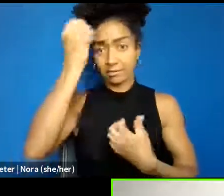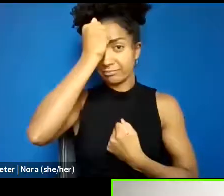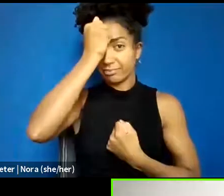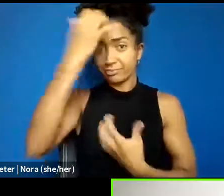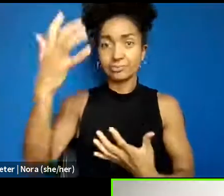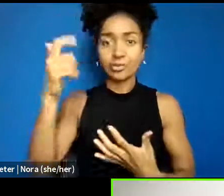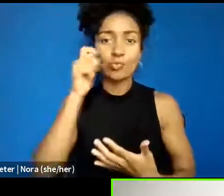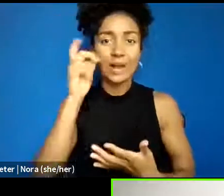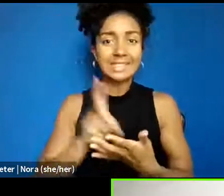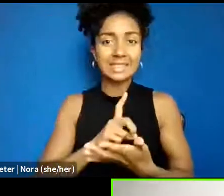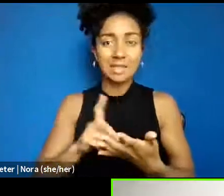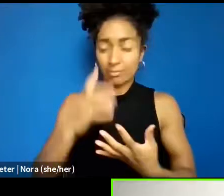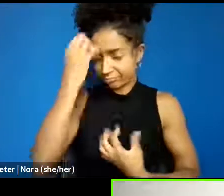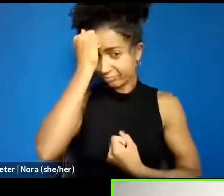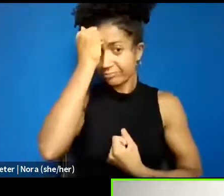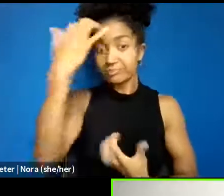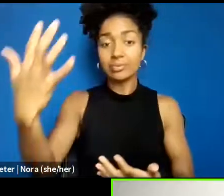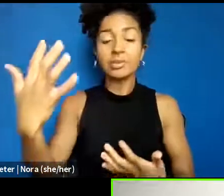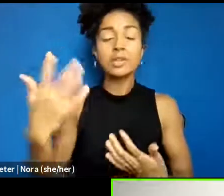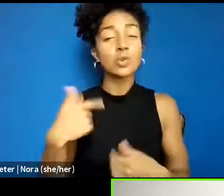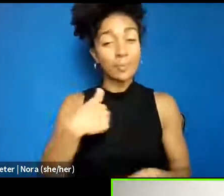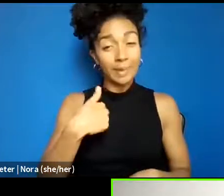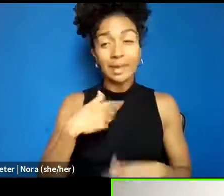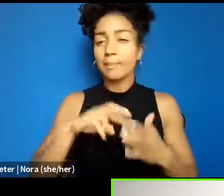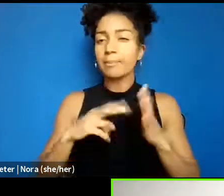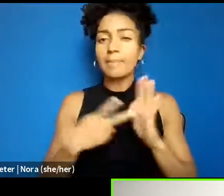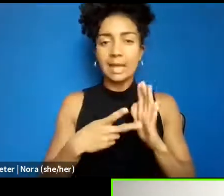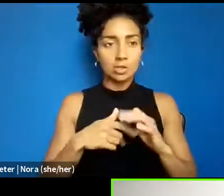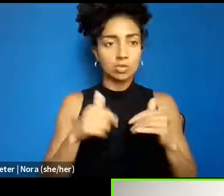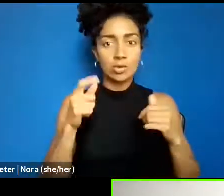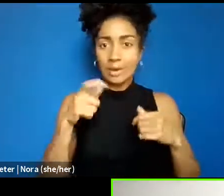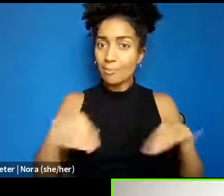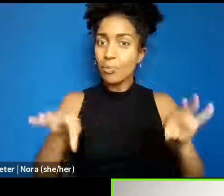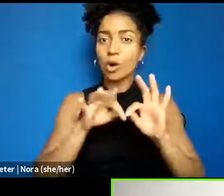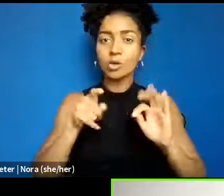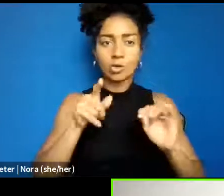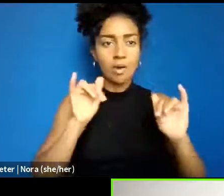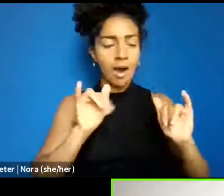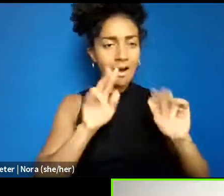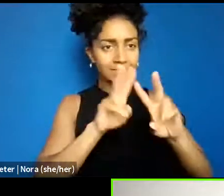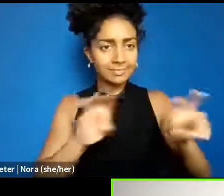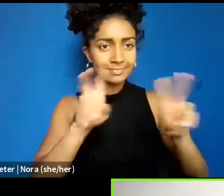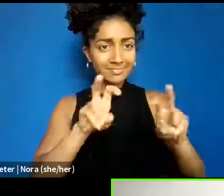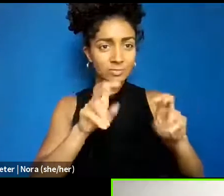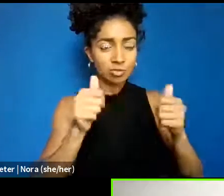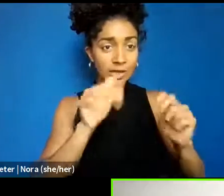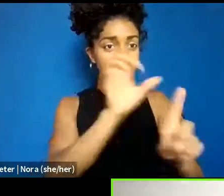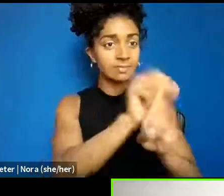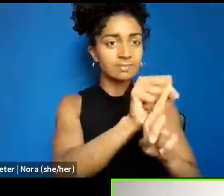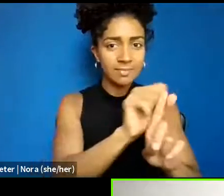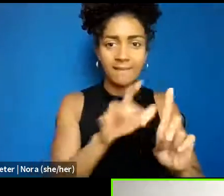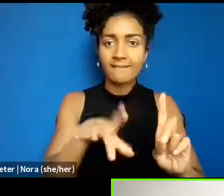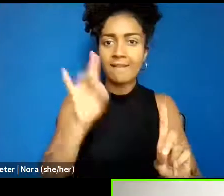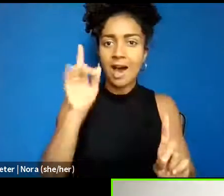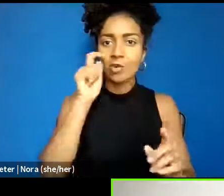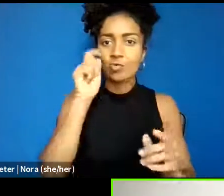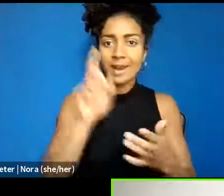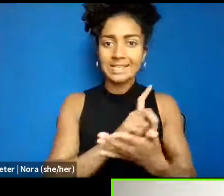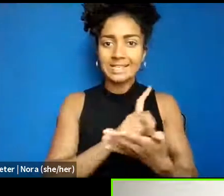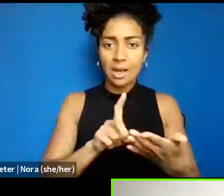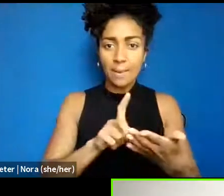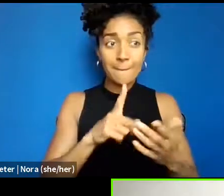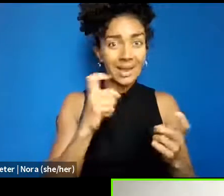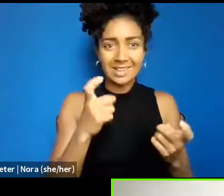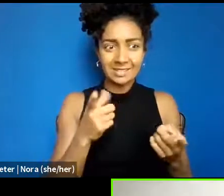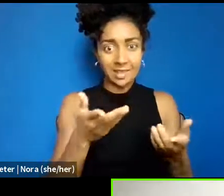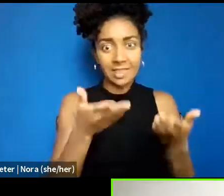conscious commitment to fight racism wherever you're finding it, because it exists, it is there, it is pervasive. And to really